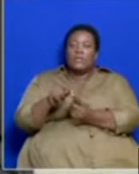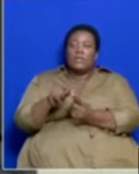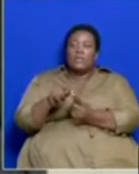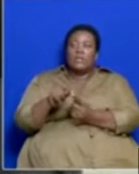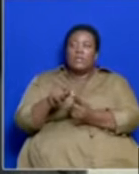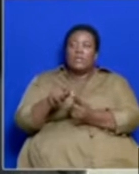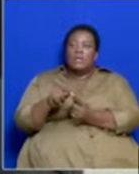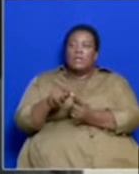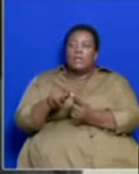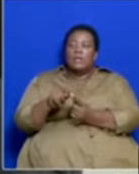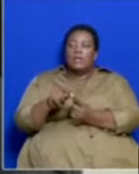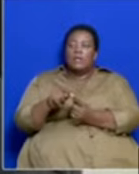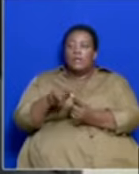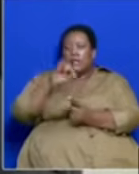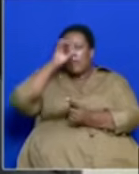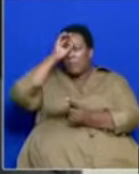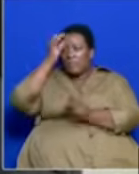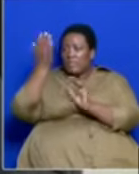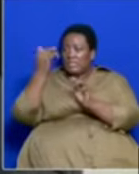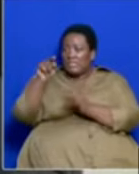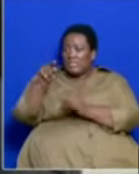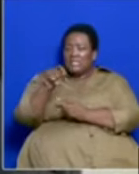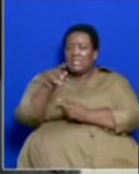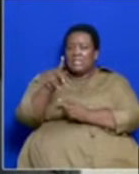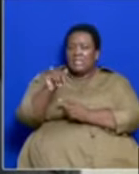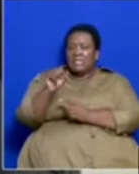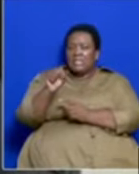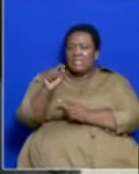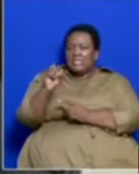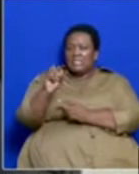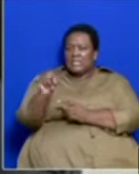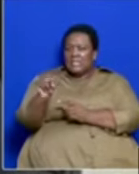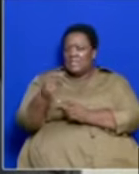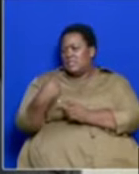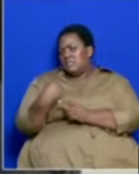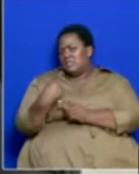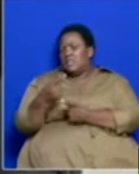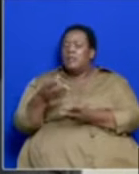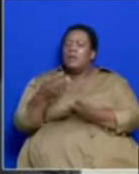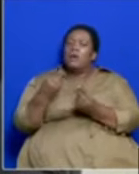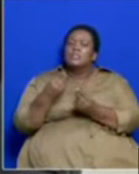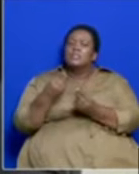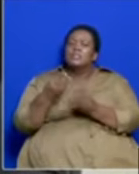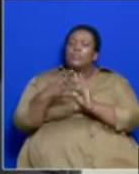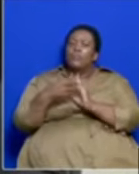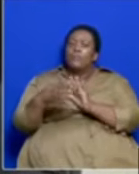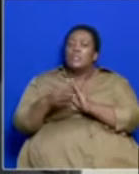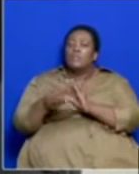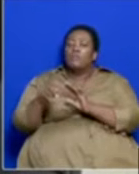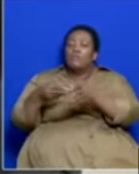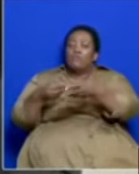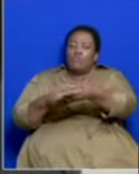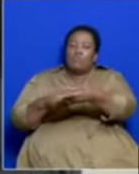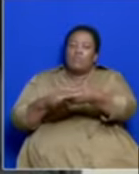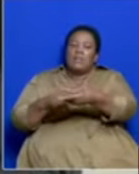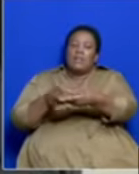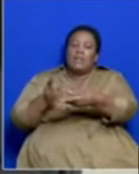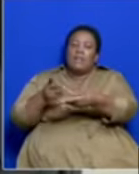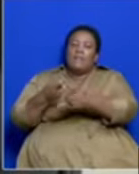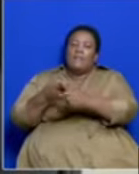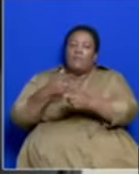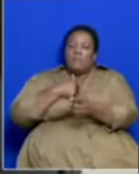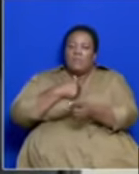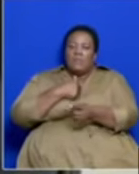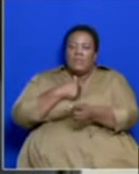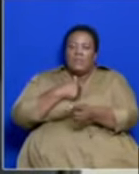recently asked copies for this docket again from me, from Integrity and Standard, and I